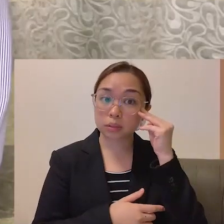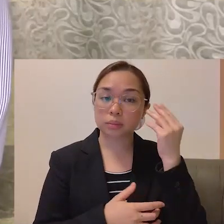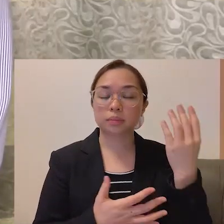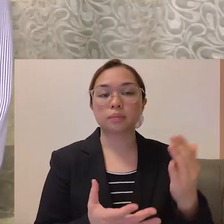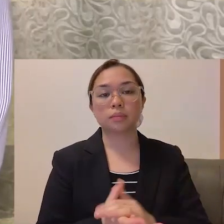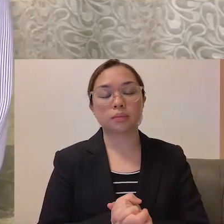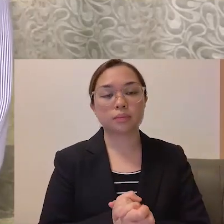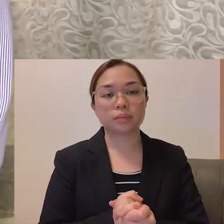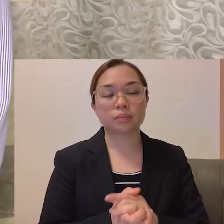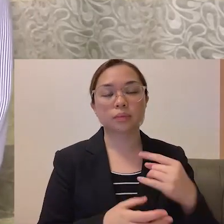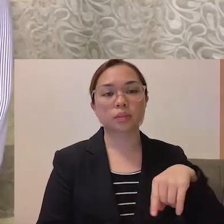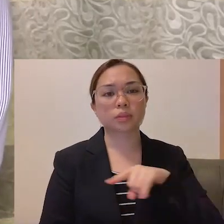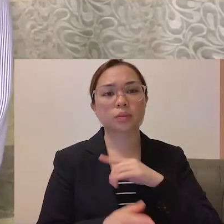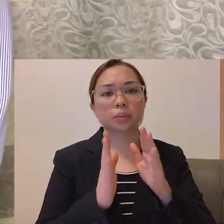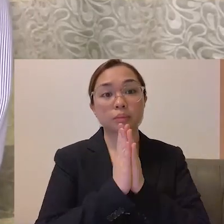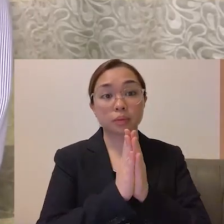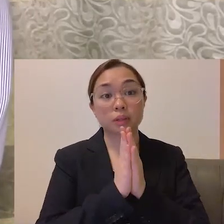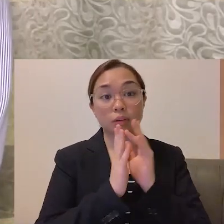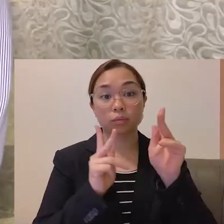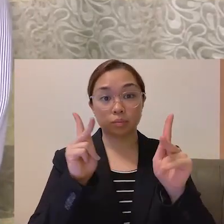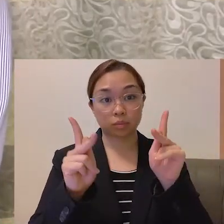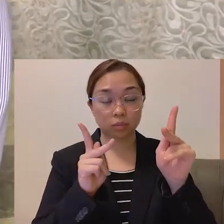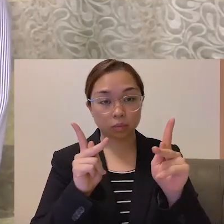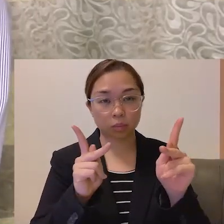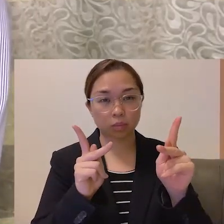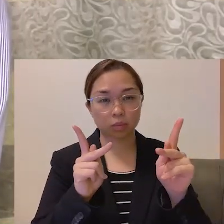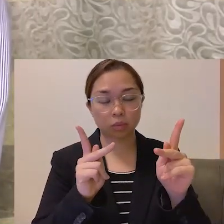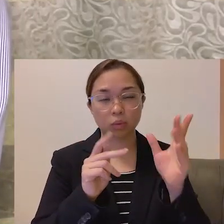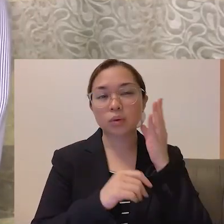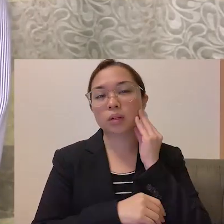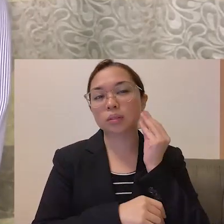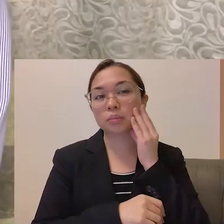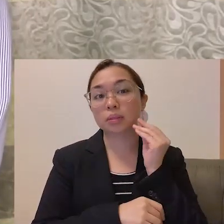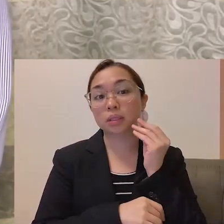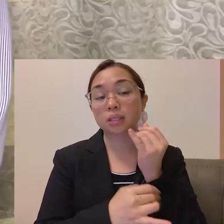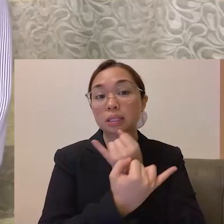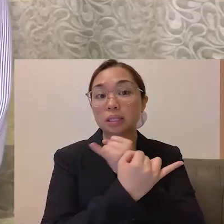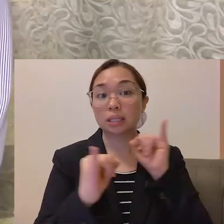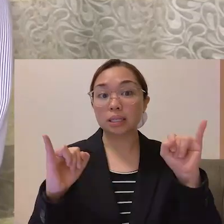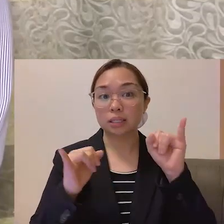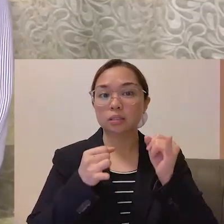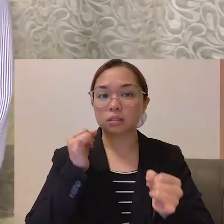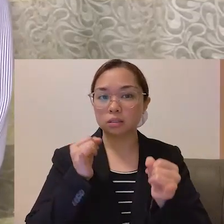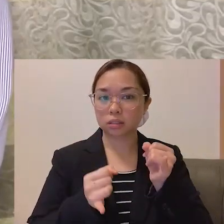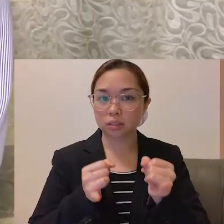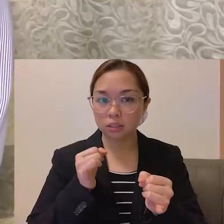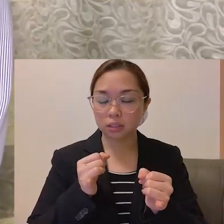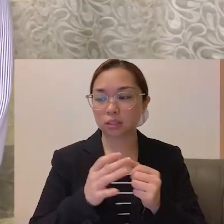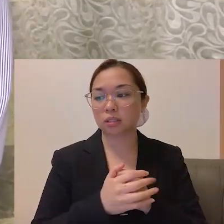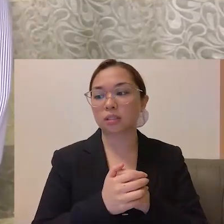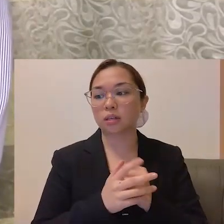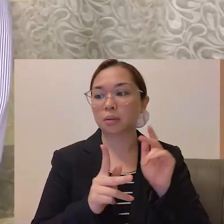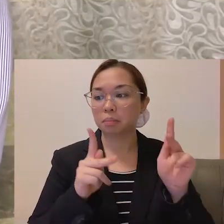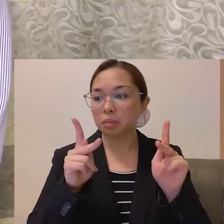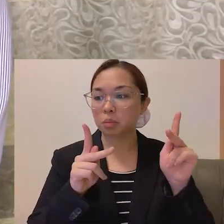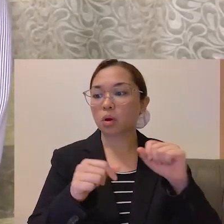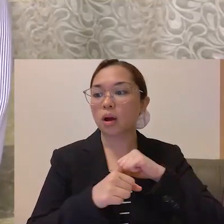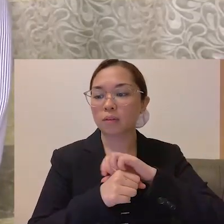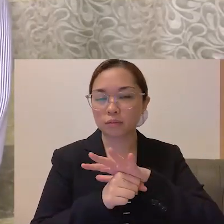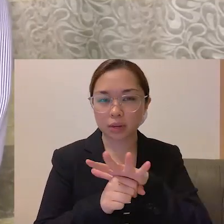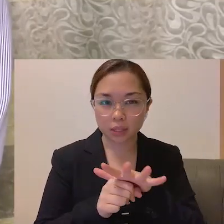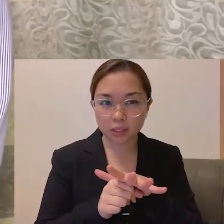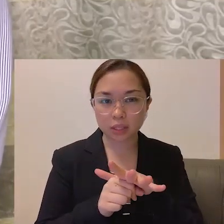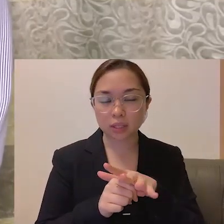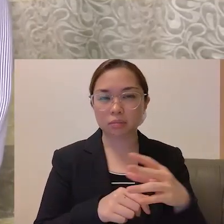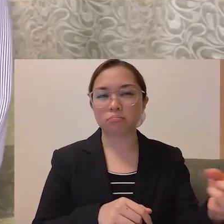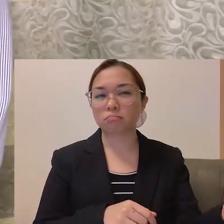experience injustice, for those who are affected by the wrongdoings of other people. Will you